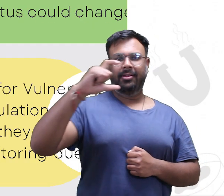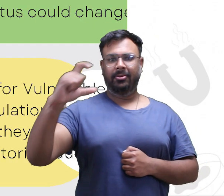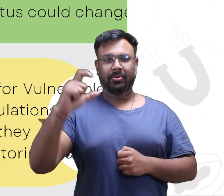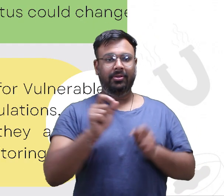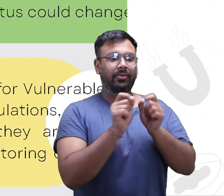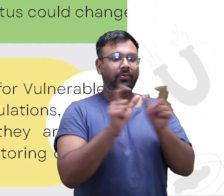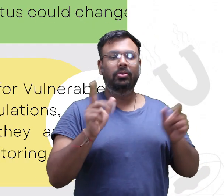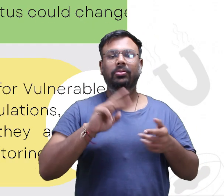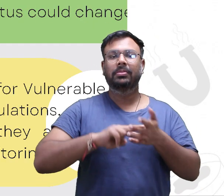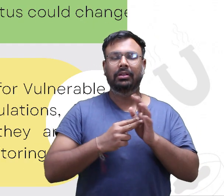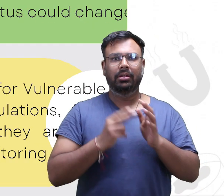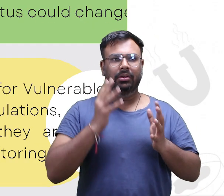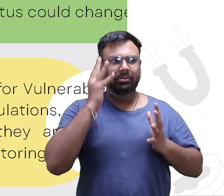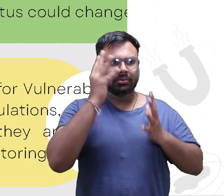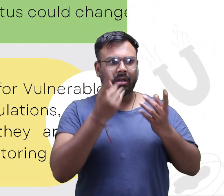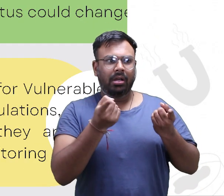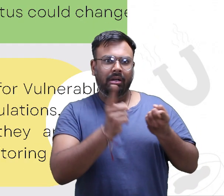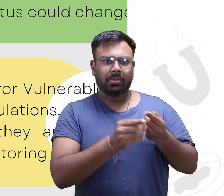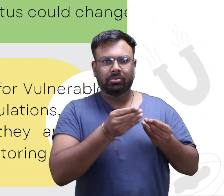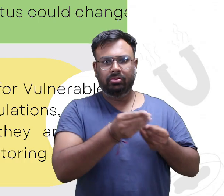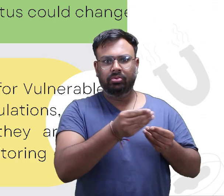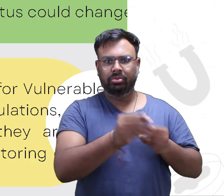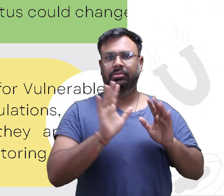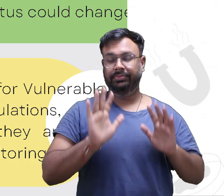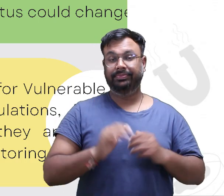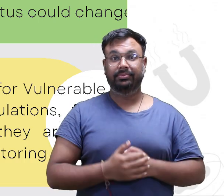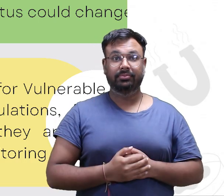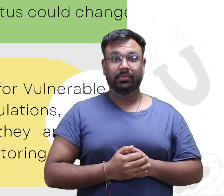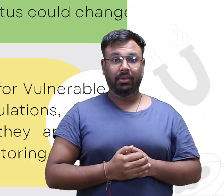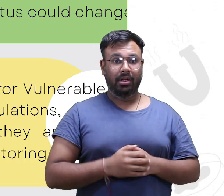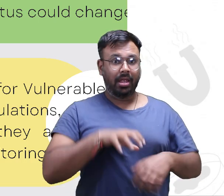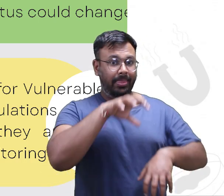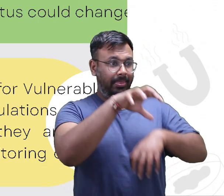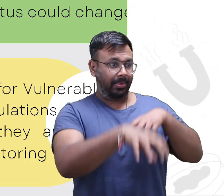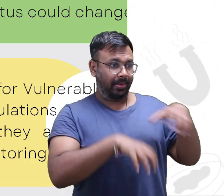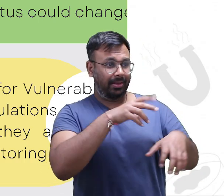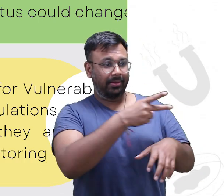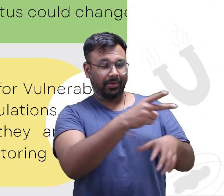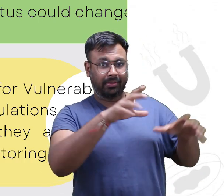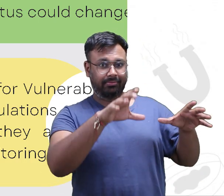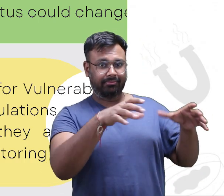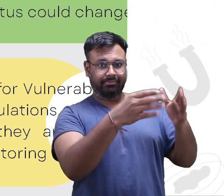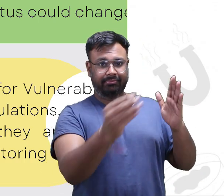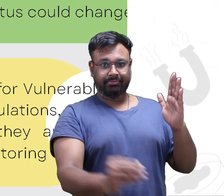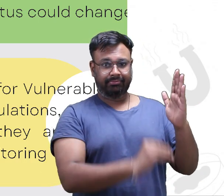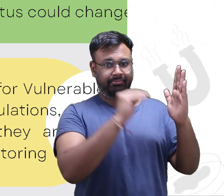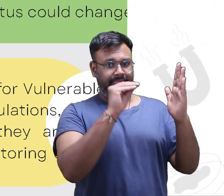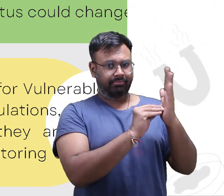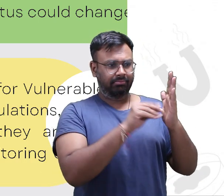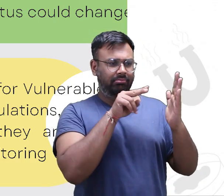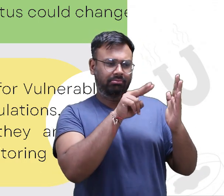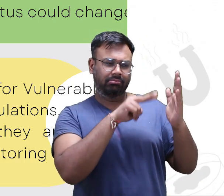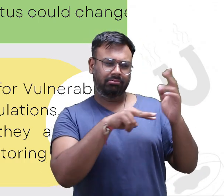Least concern LC. Species in this category are considered to have a